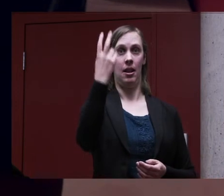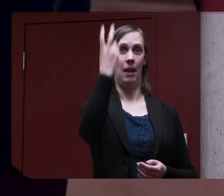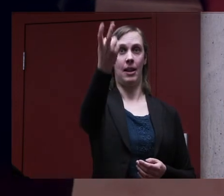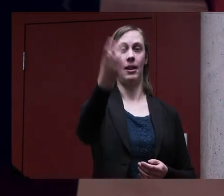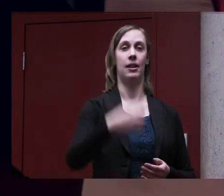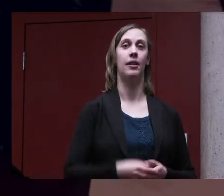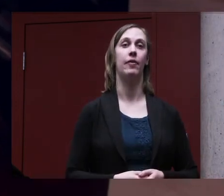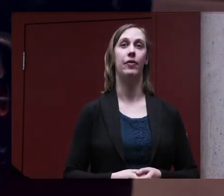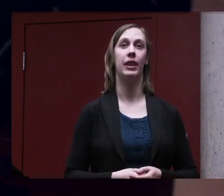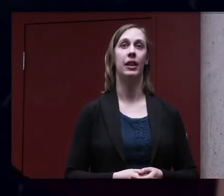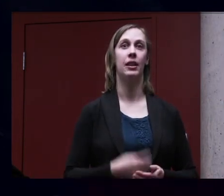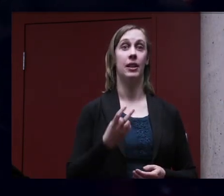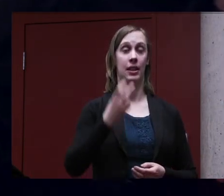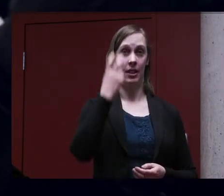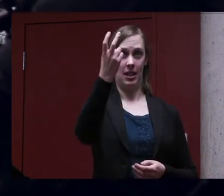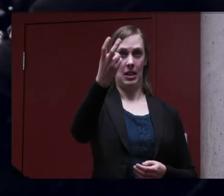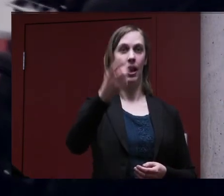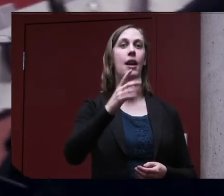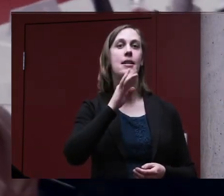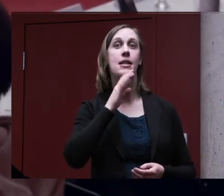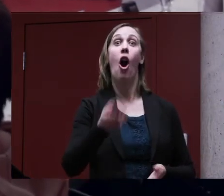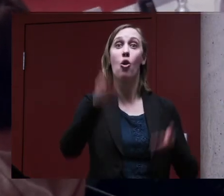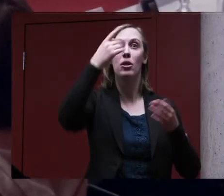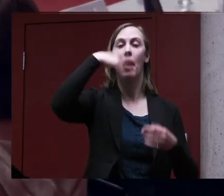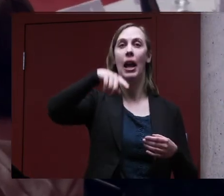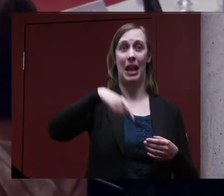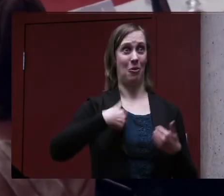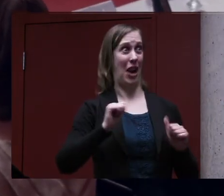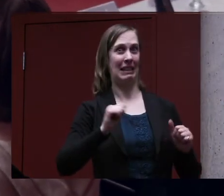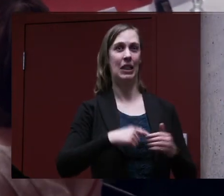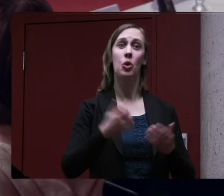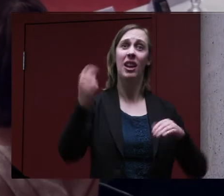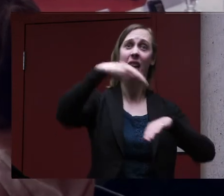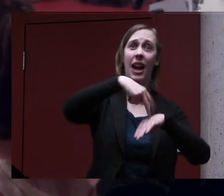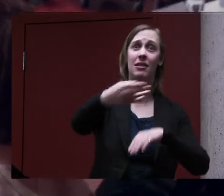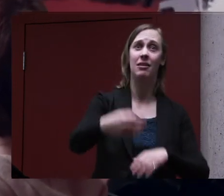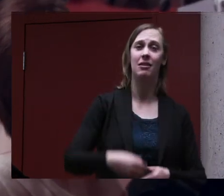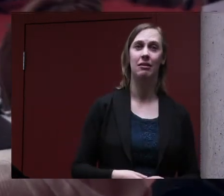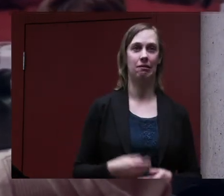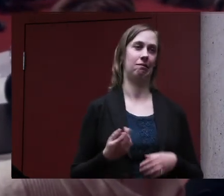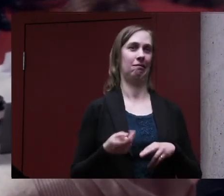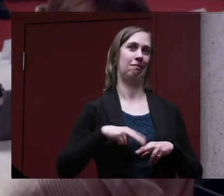Yes. I'm just wondering if you could You speak comment. loudly, sorry. Oh, sorry, I'm doing my best. You can stand up.